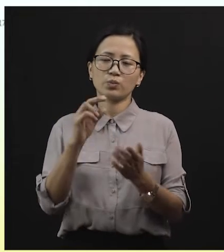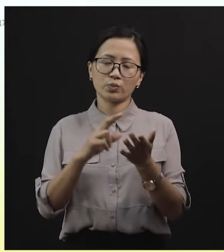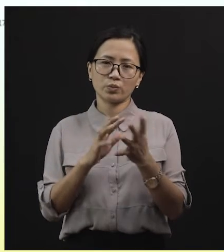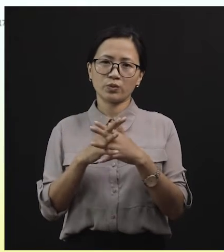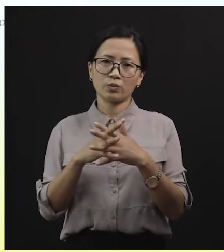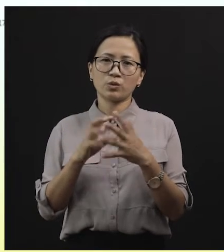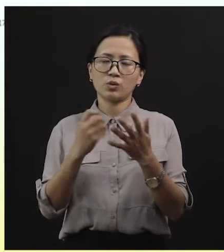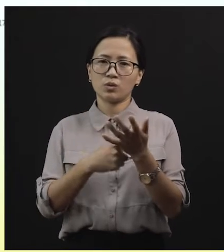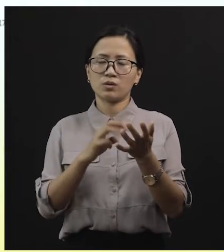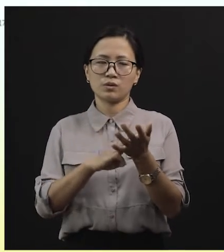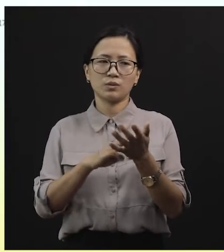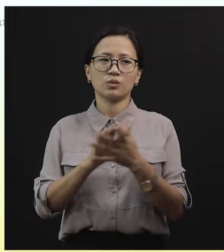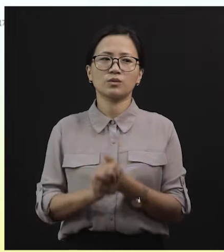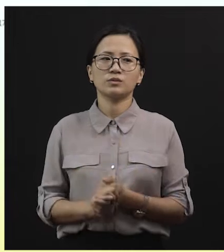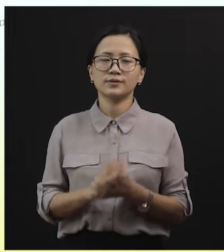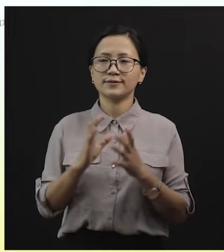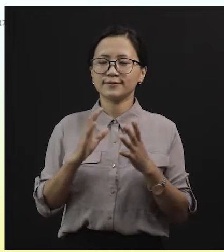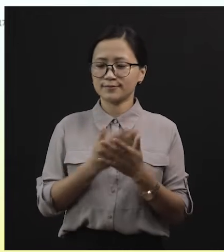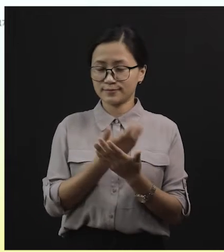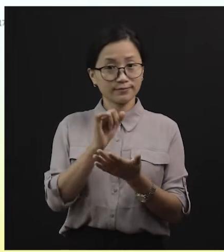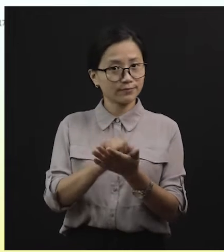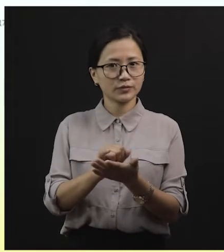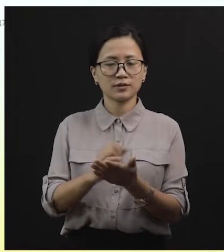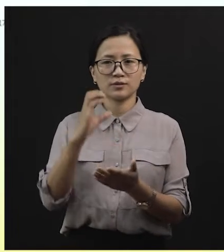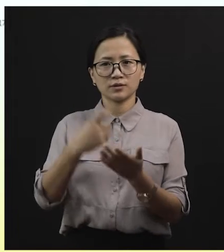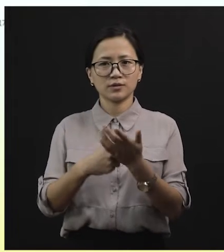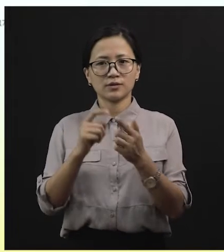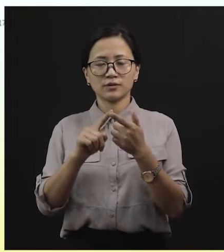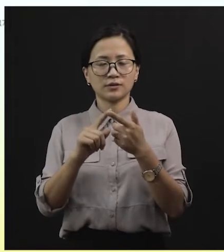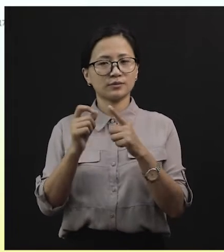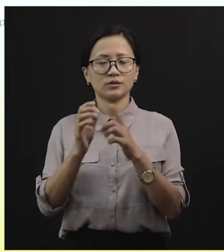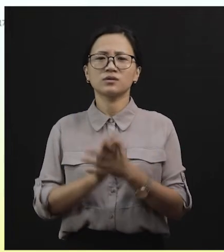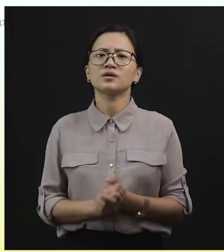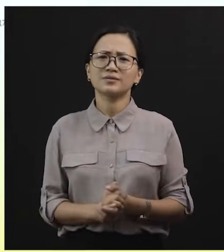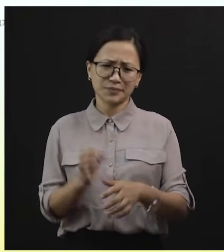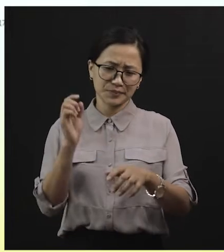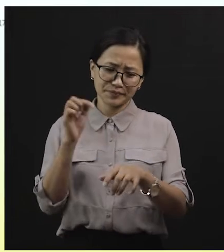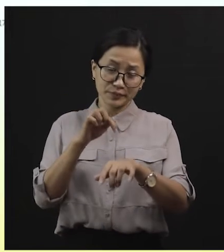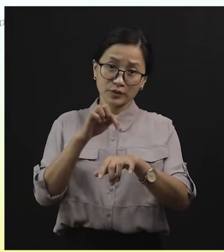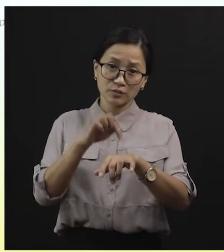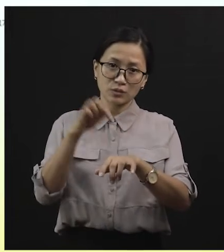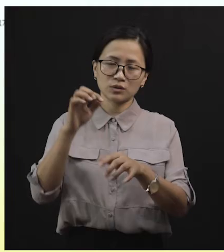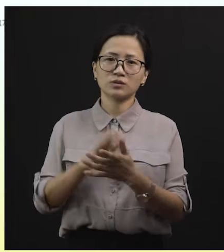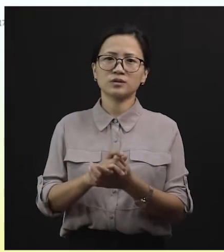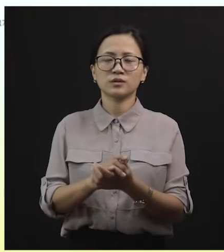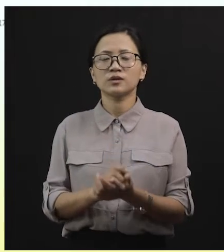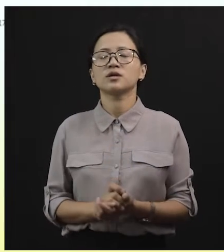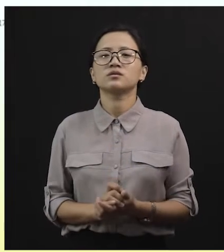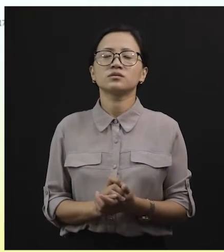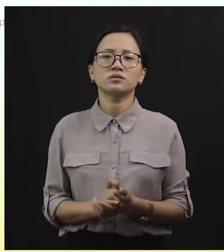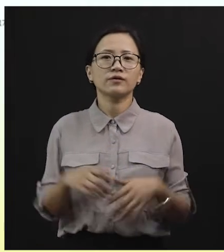They are the small insects like mosquitoes, flies, and all the small flies. They are known